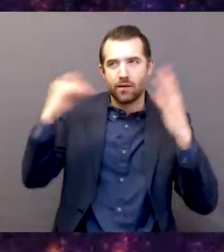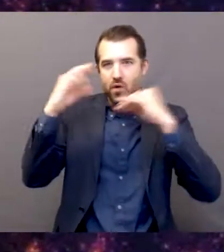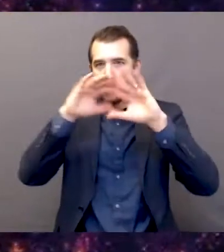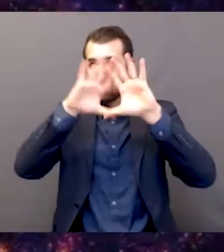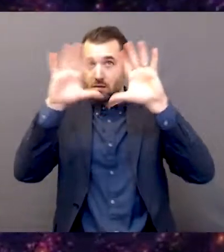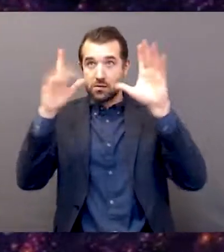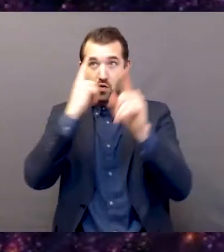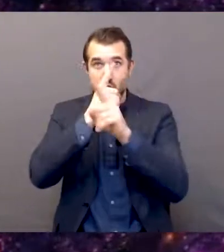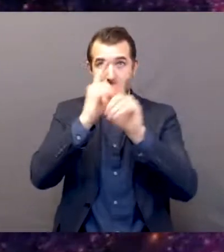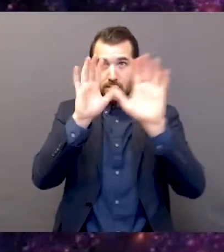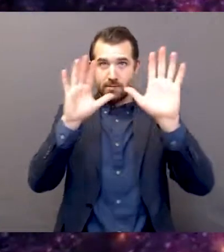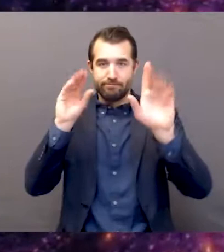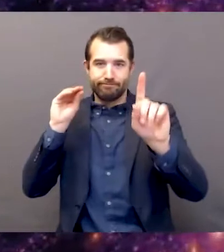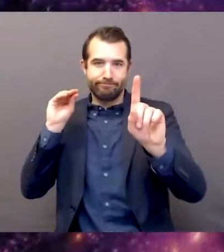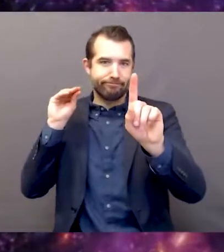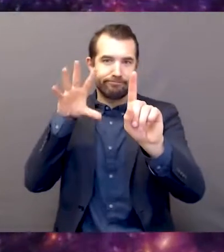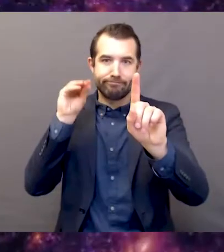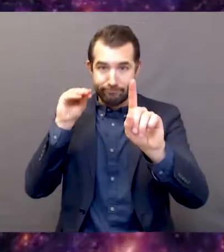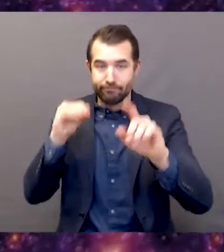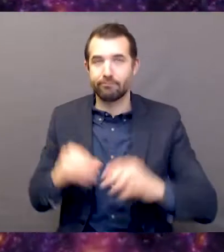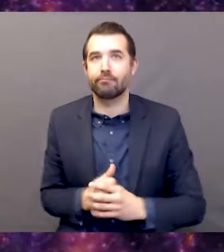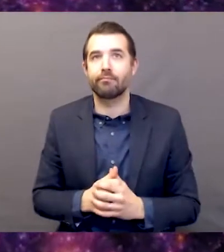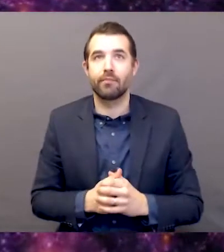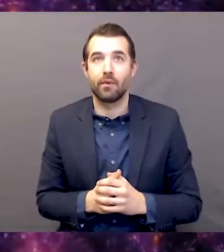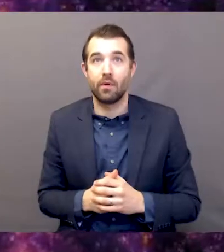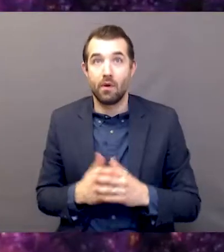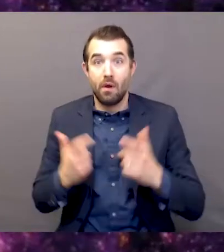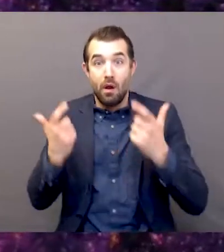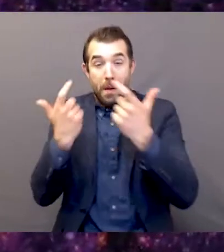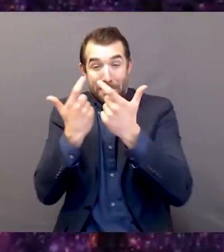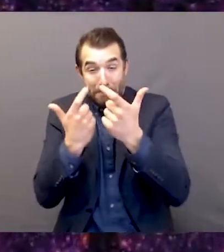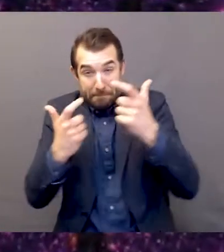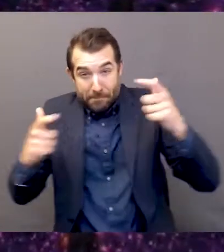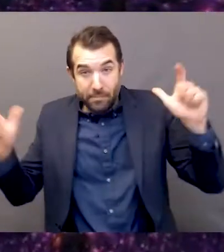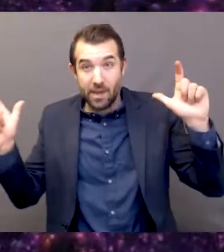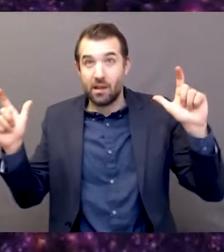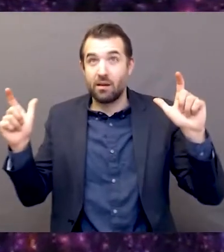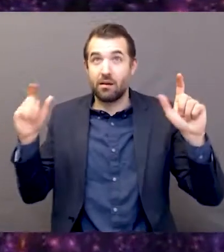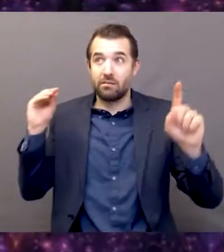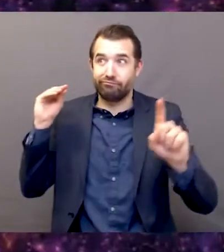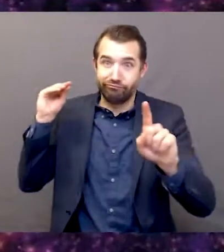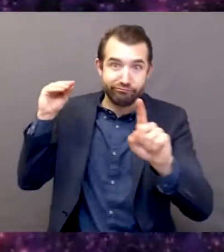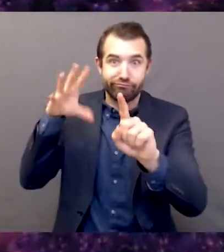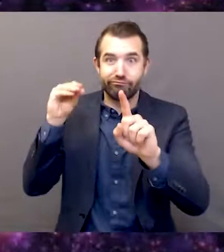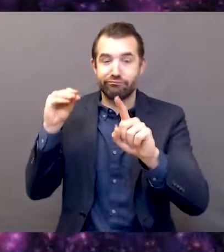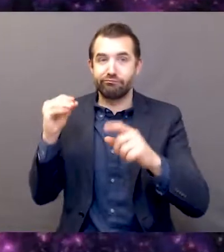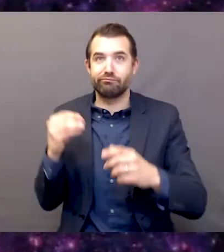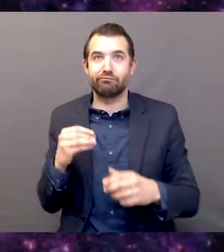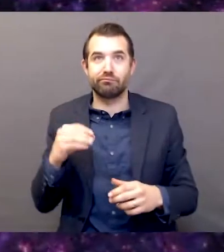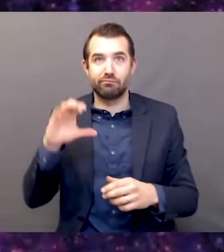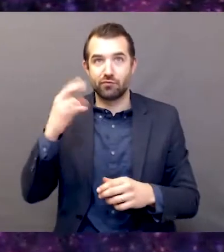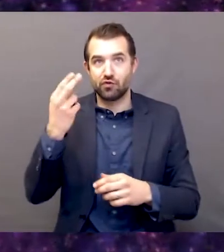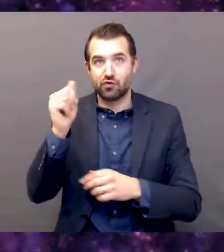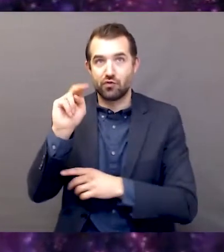require exquisite surfaces for the highest angular resolution, and they require large surfaces. As you can see in the figure here,